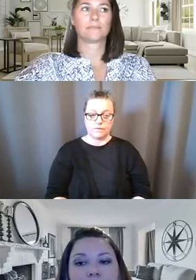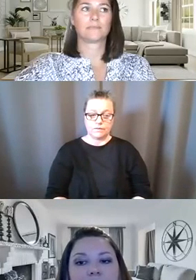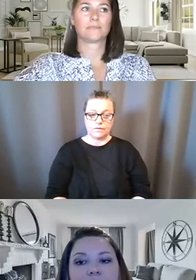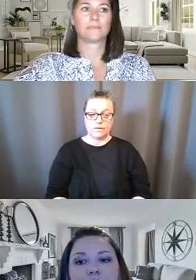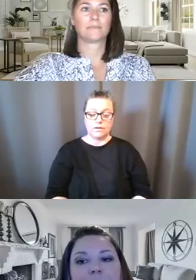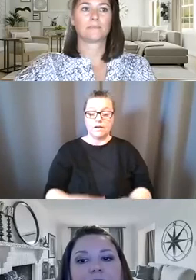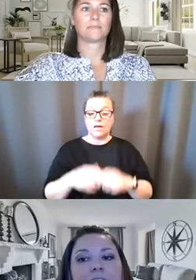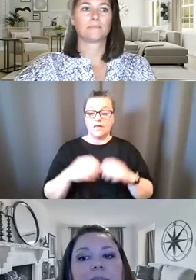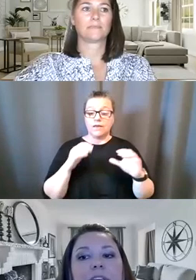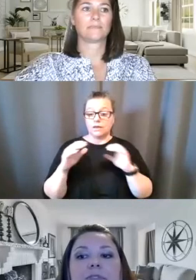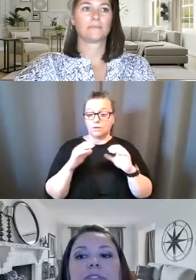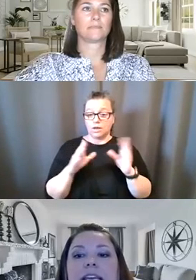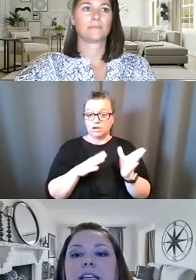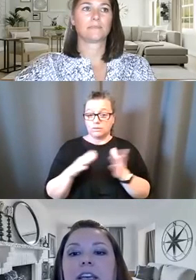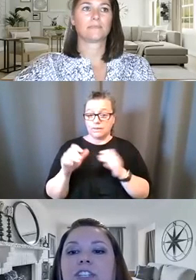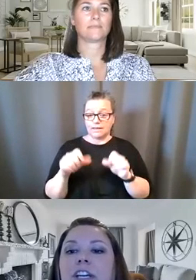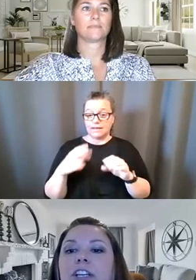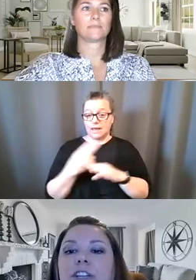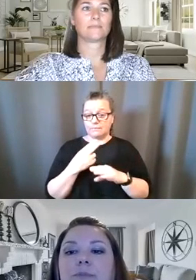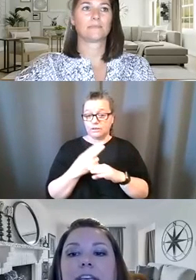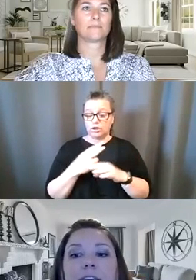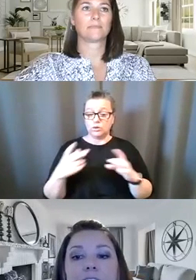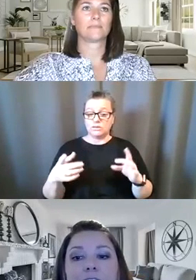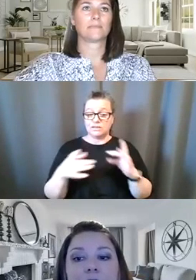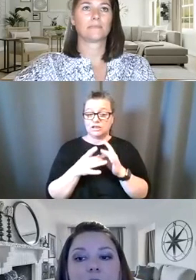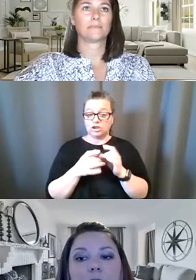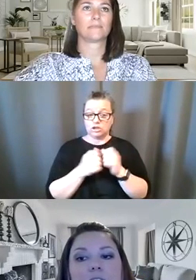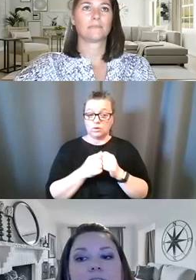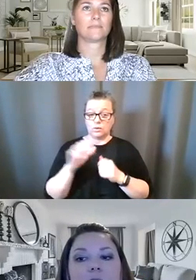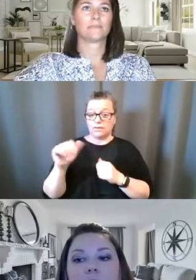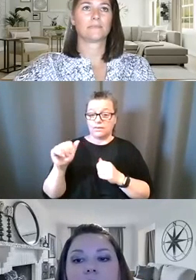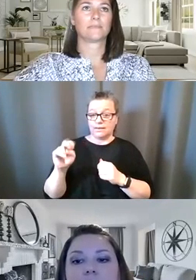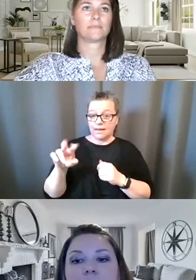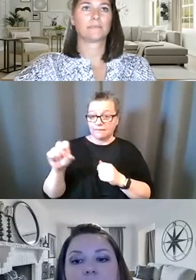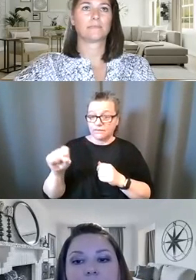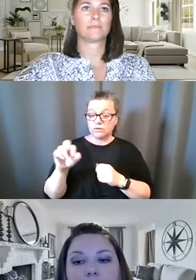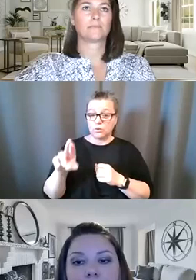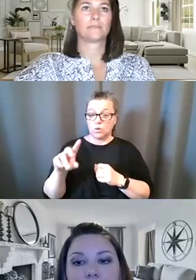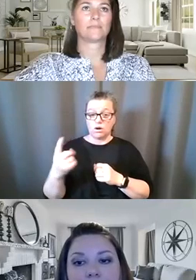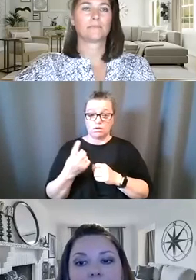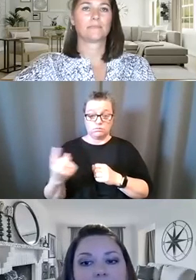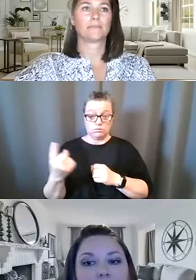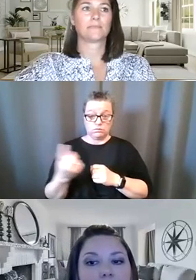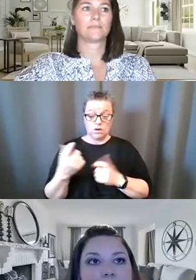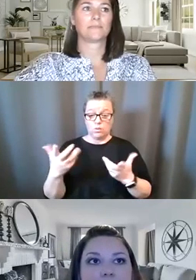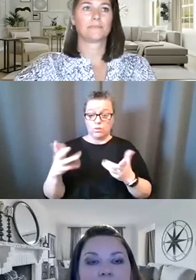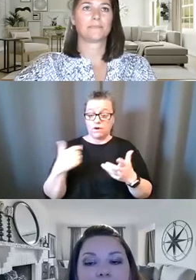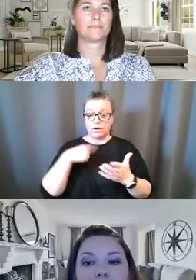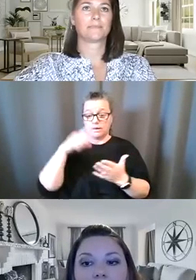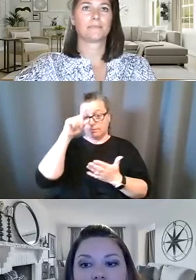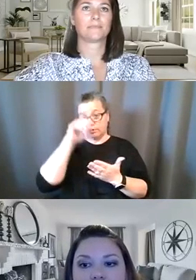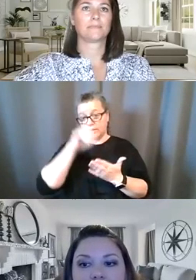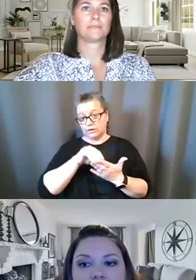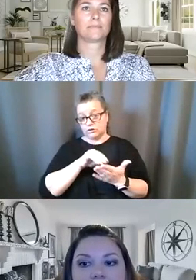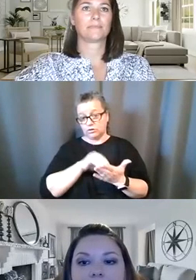The communication plan can be used in conjunction with the canvas or on its own. Since we've already brainstormed some